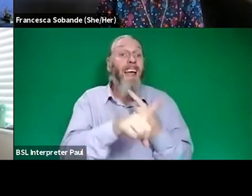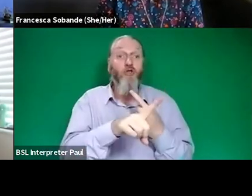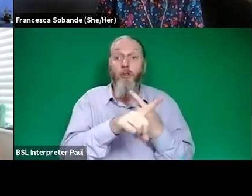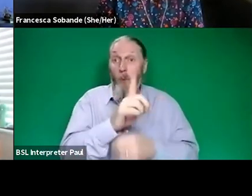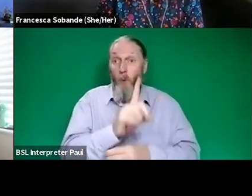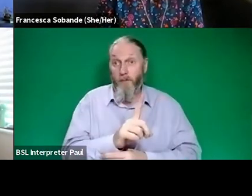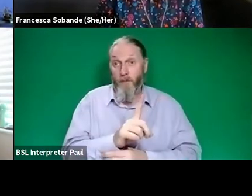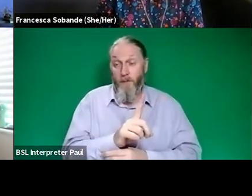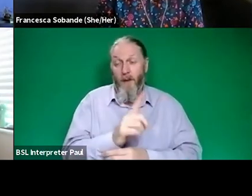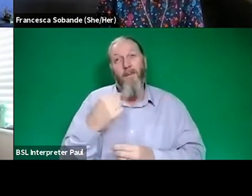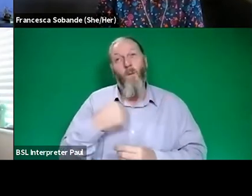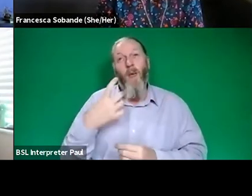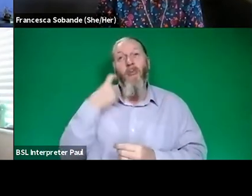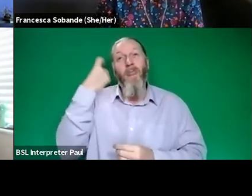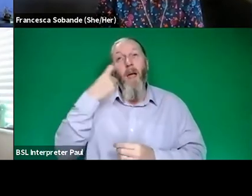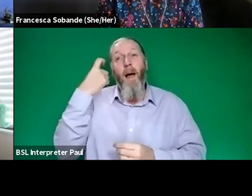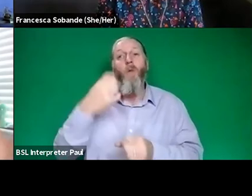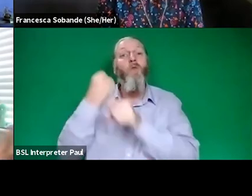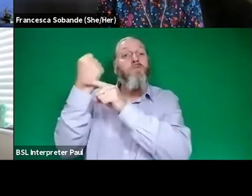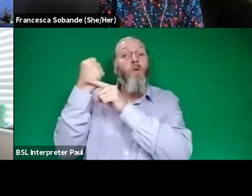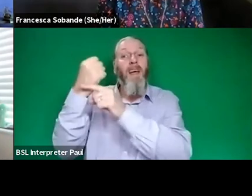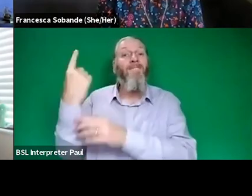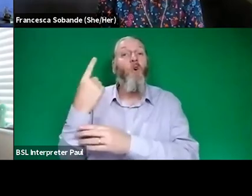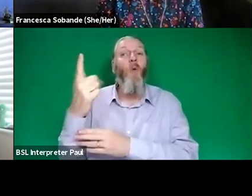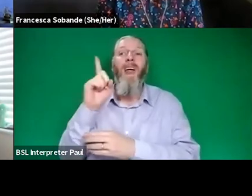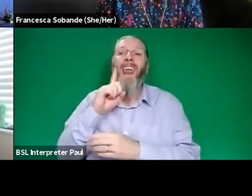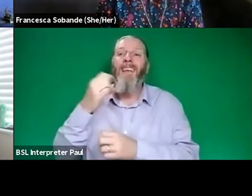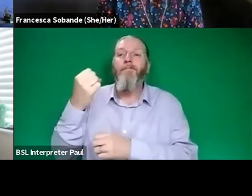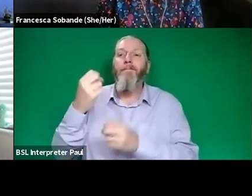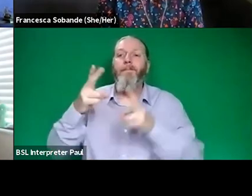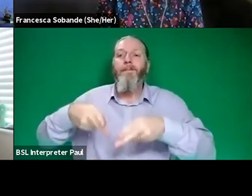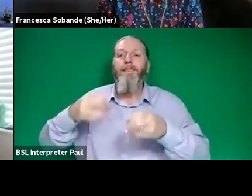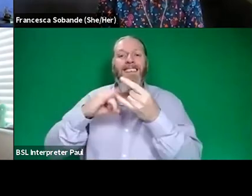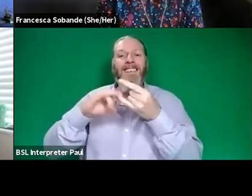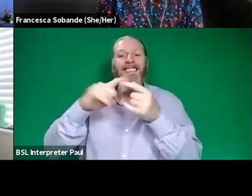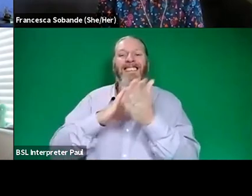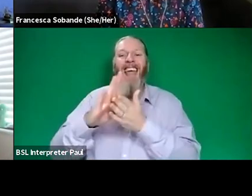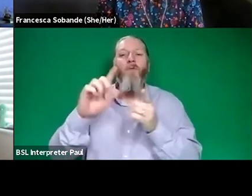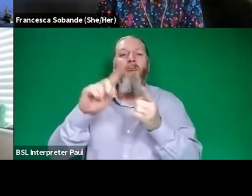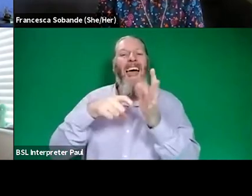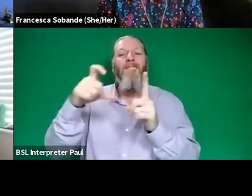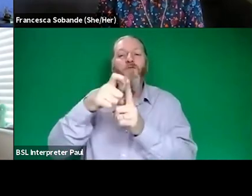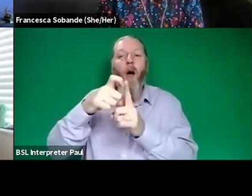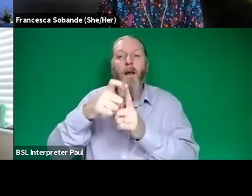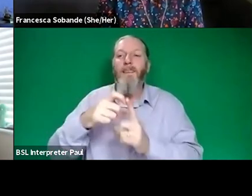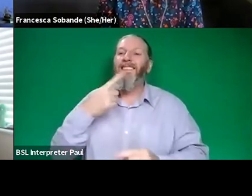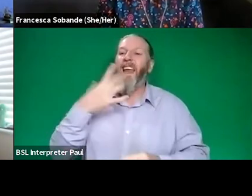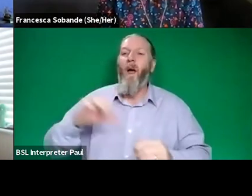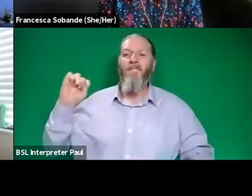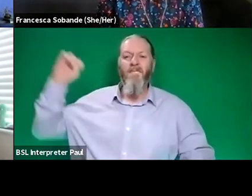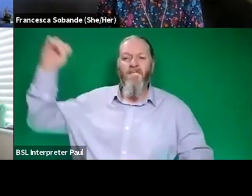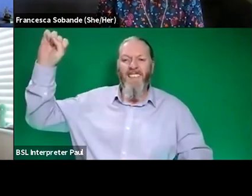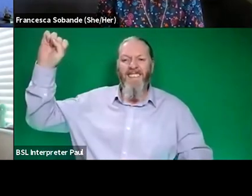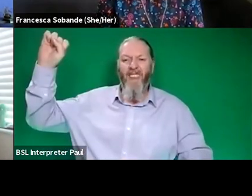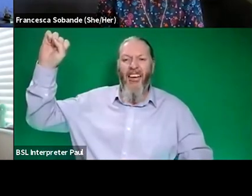back to this, the Sarah Everard protest, there was a sort of uproar about, you know, fists in the air, and like, no, fists in the air is something that's owned by the Black